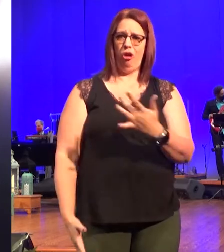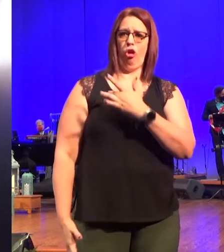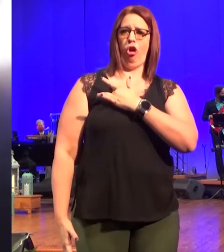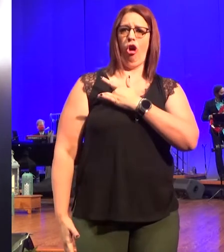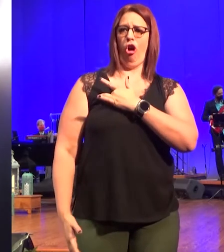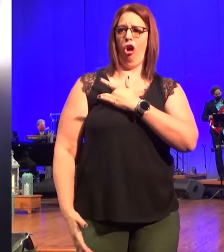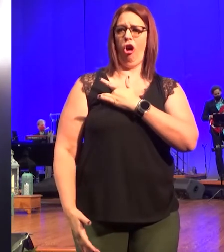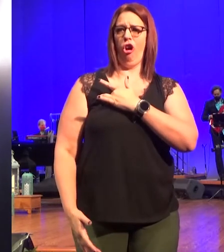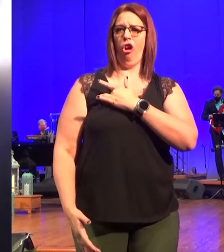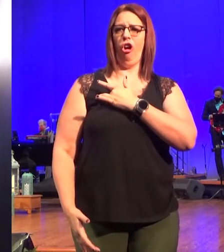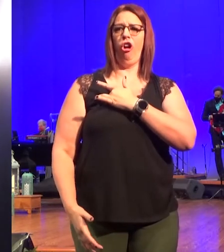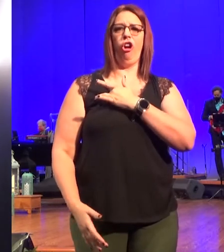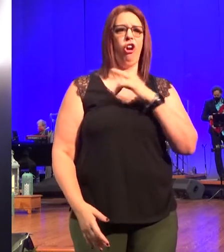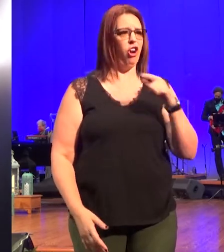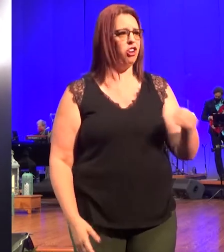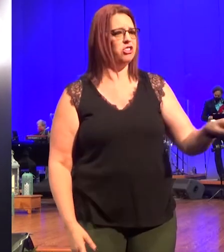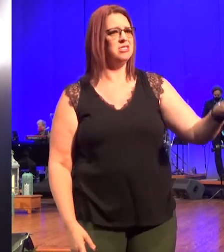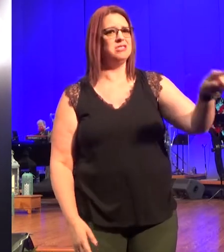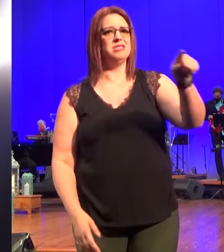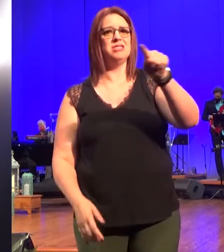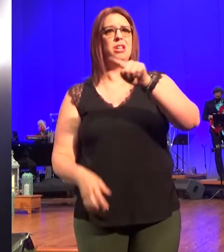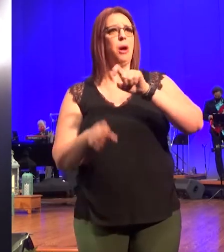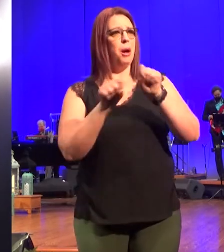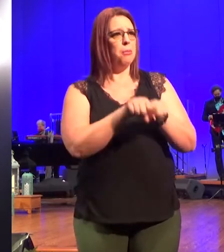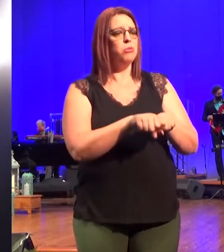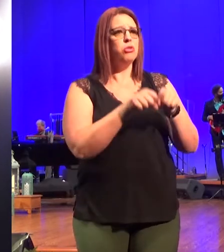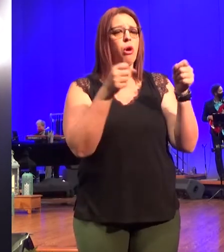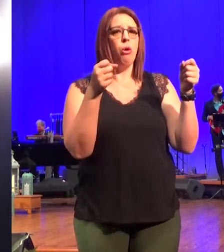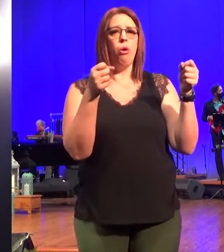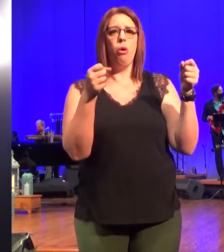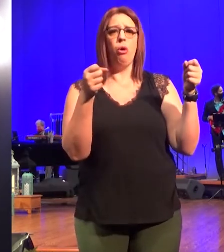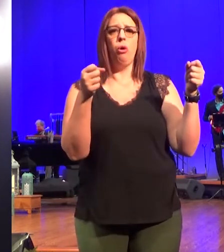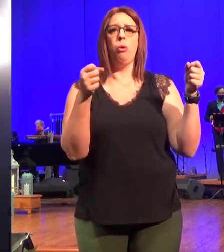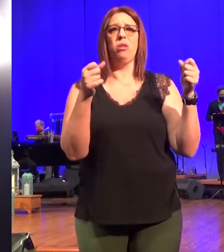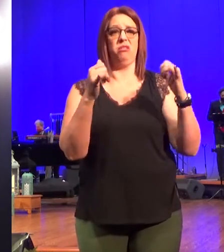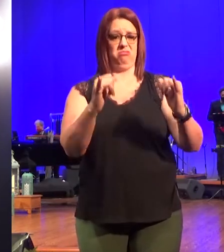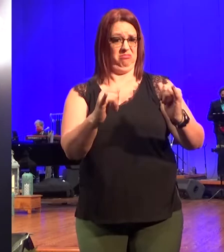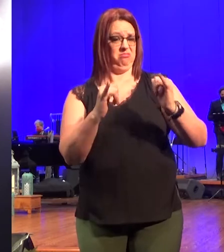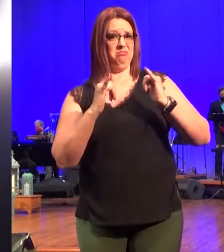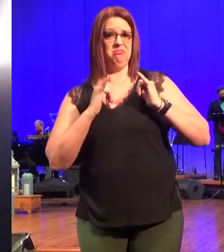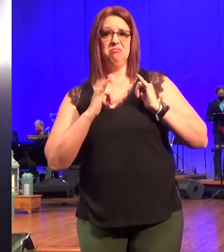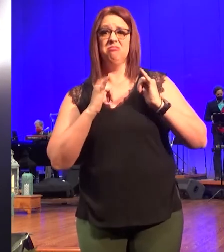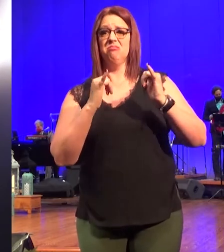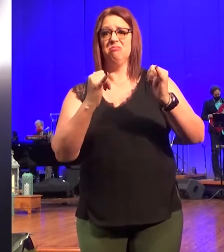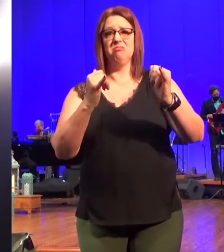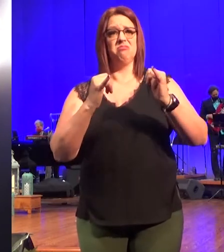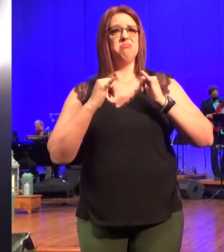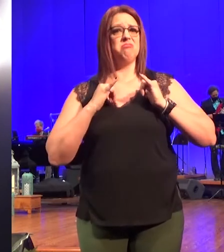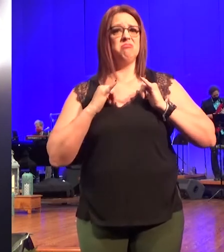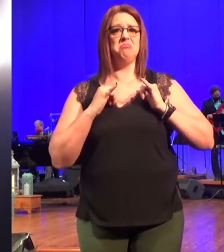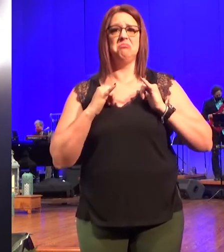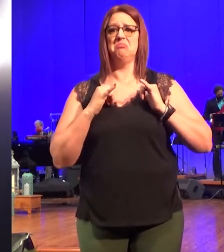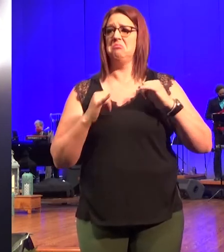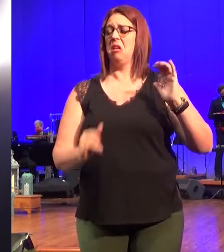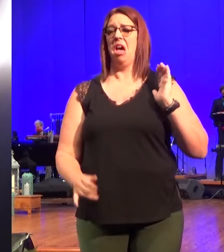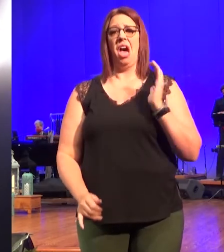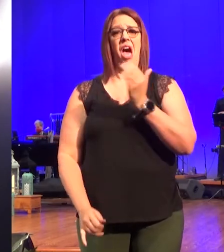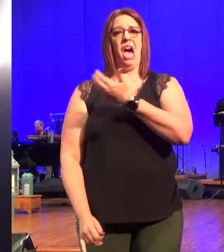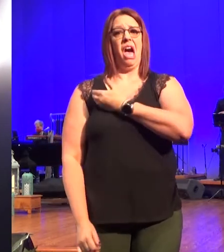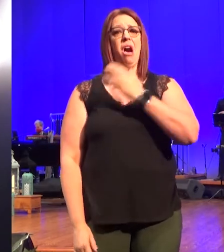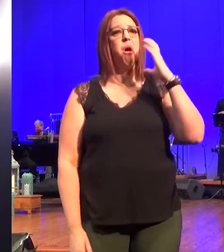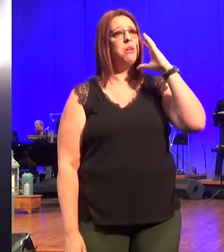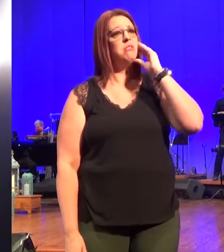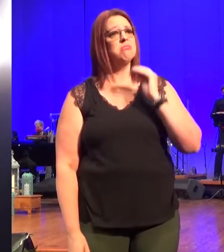find broke like yours and mine, torn by what we've done and